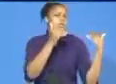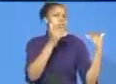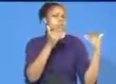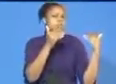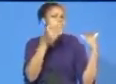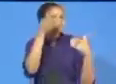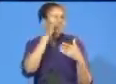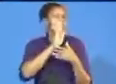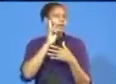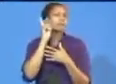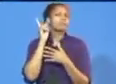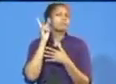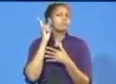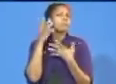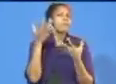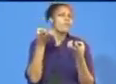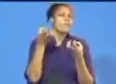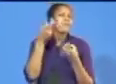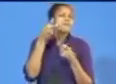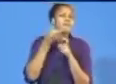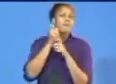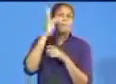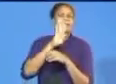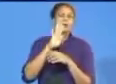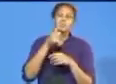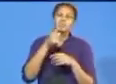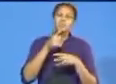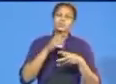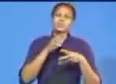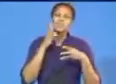from God? You've been broken,